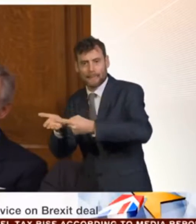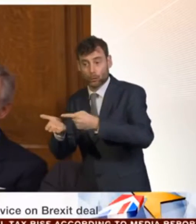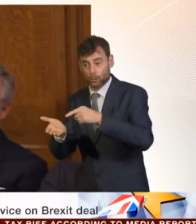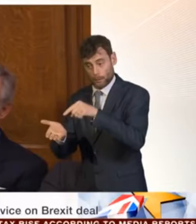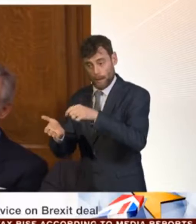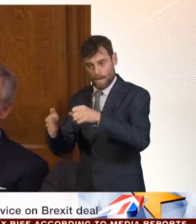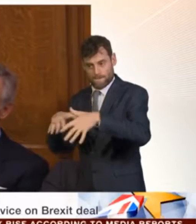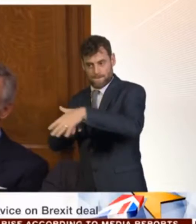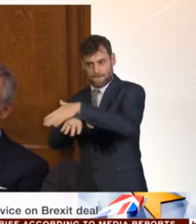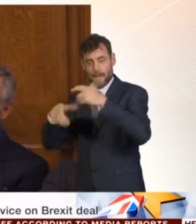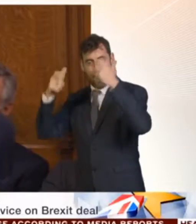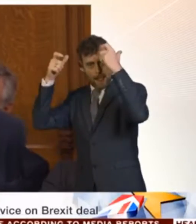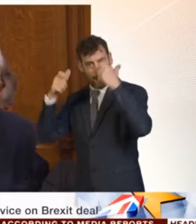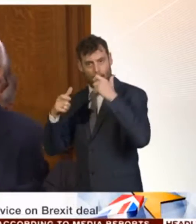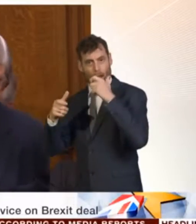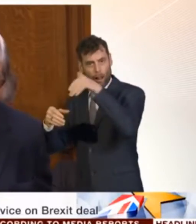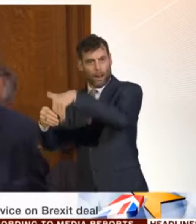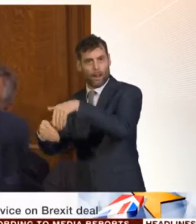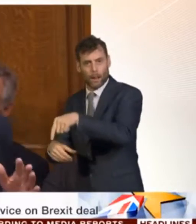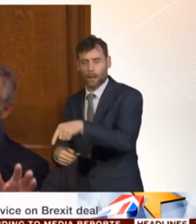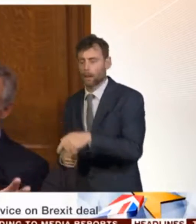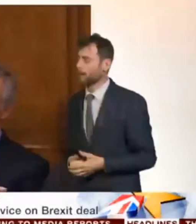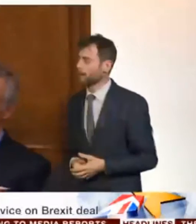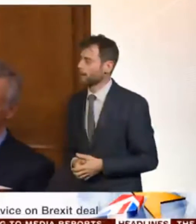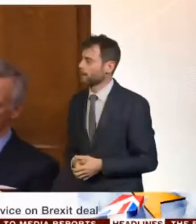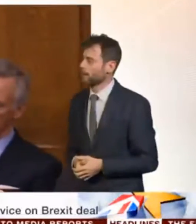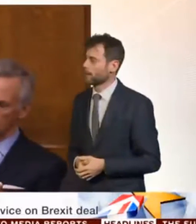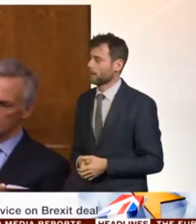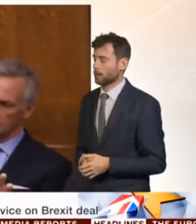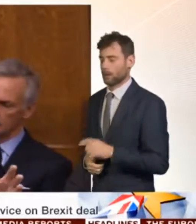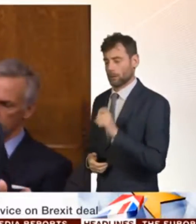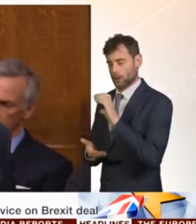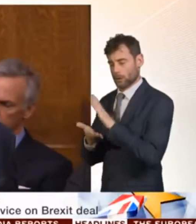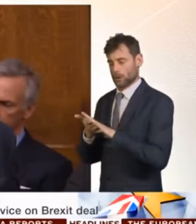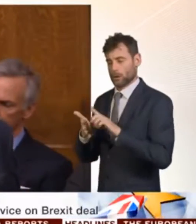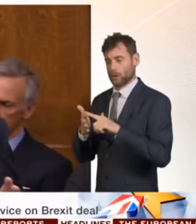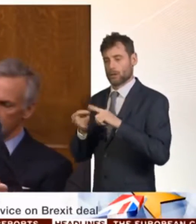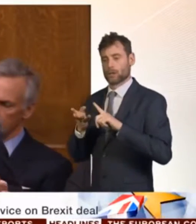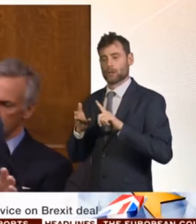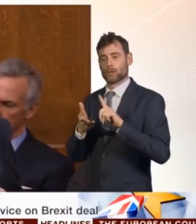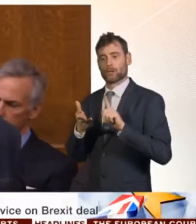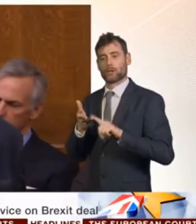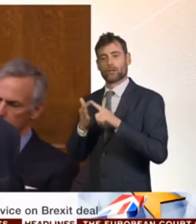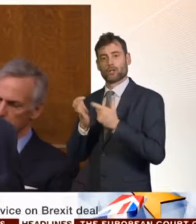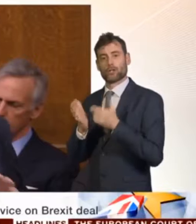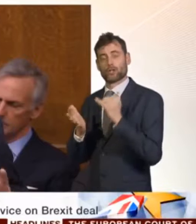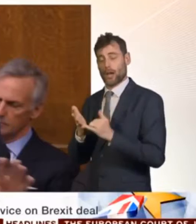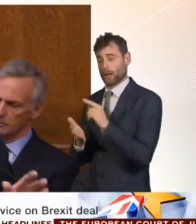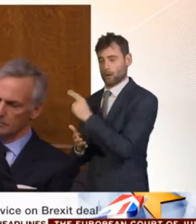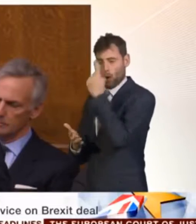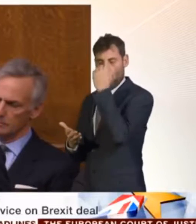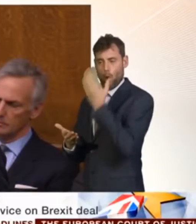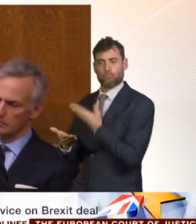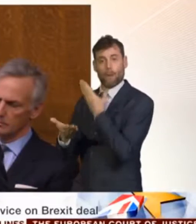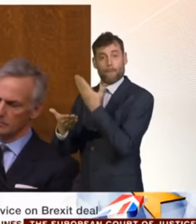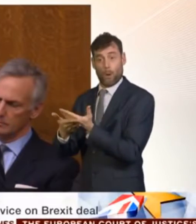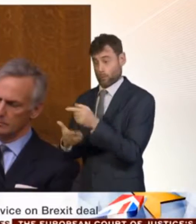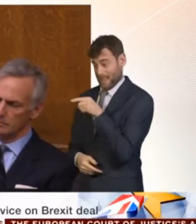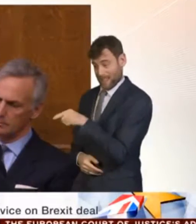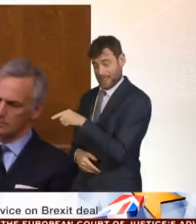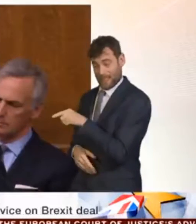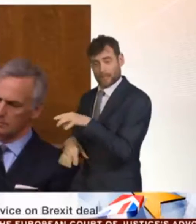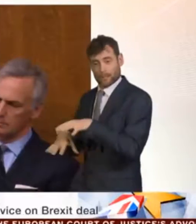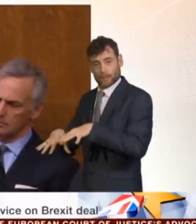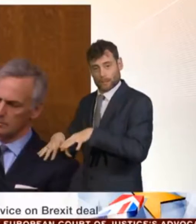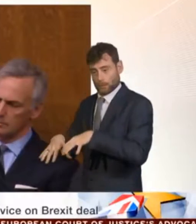considerations. Now, I've been informed, because the Chequers proposals lies at the heart of the beginnings of